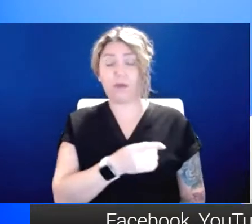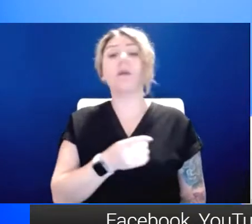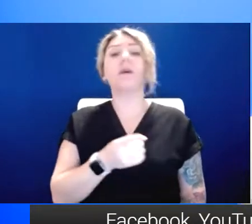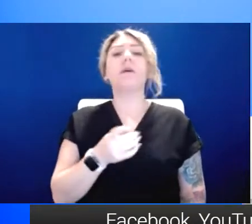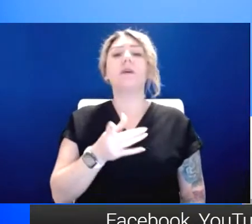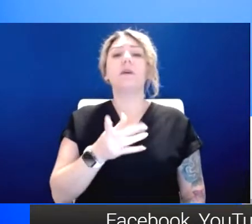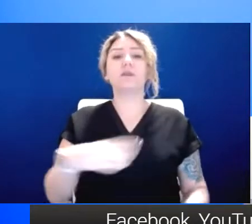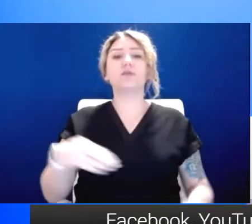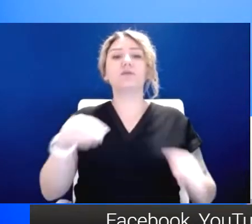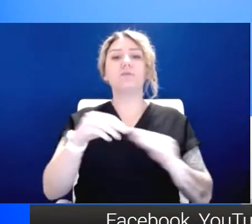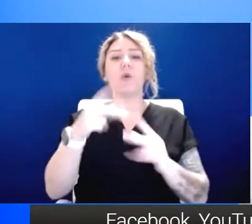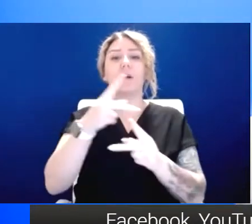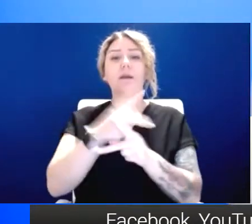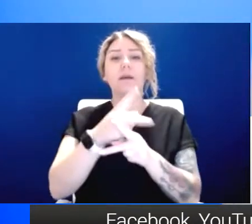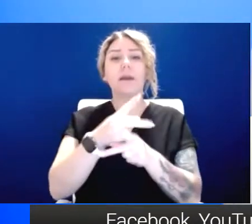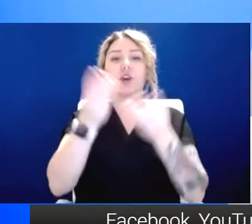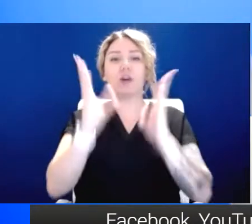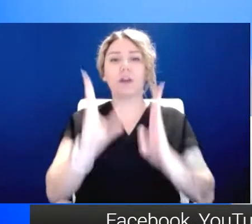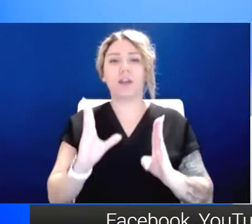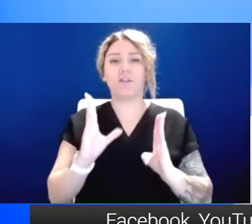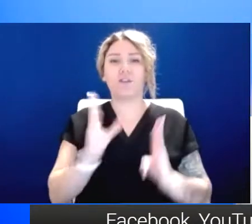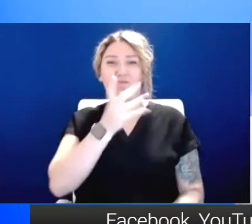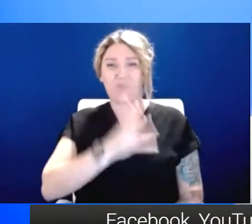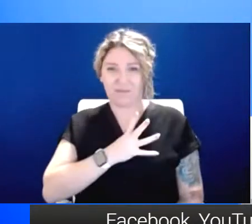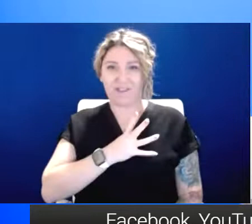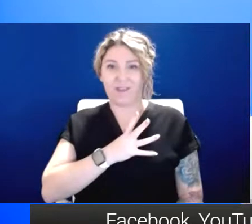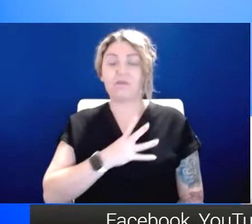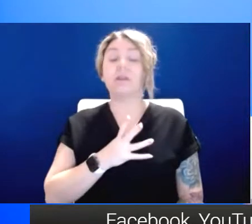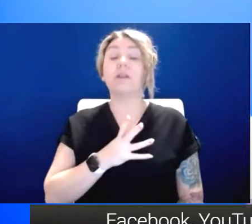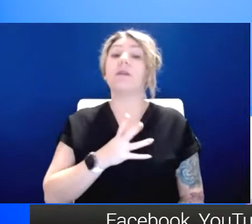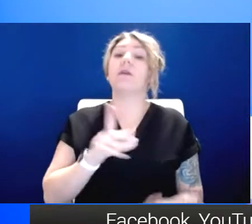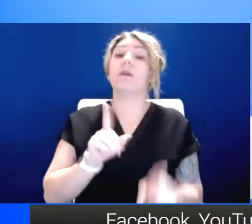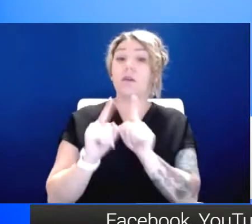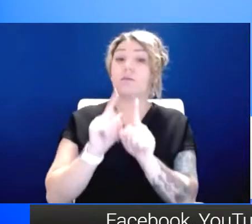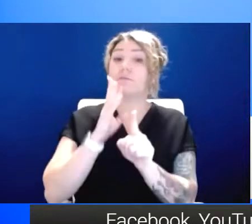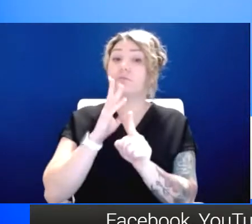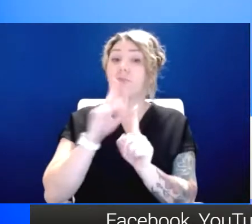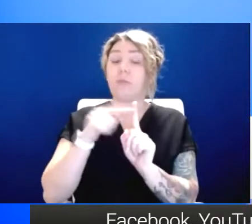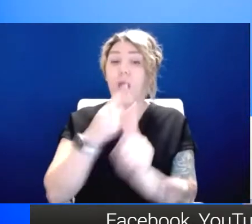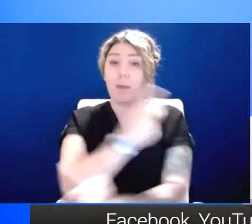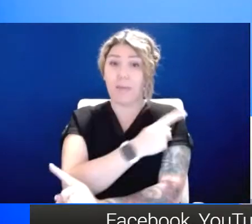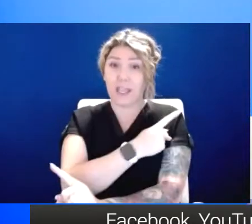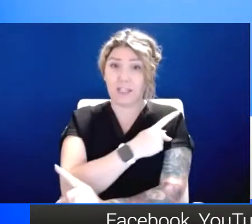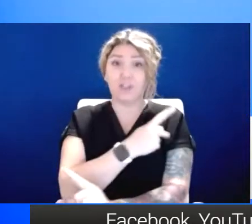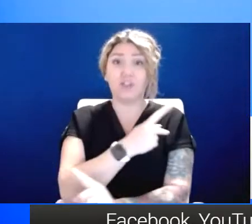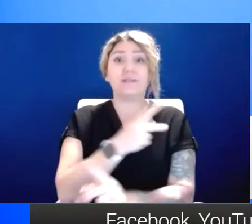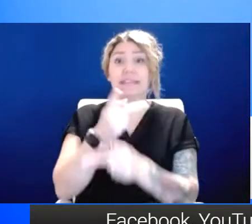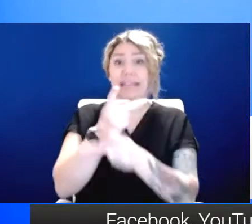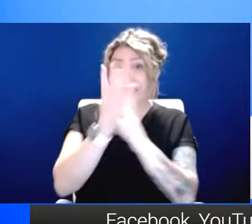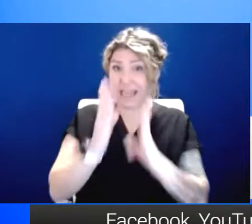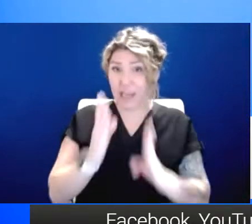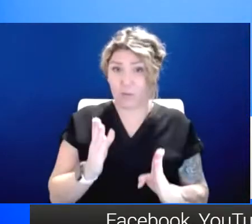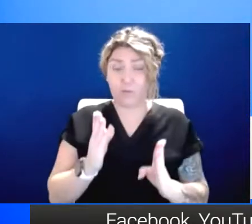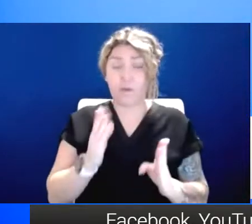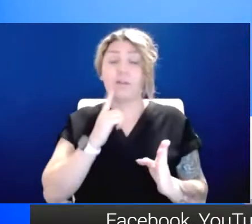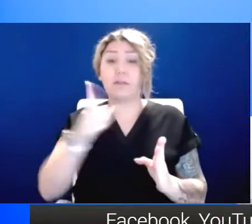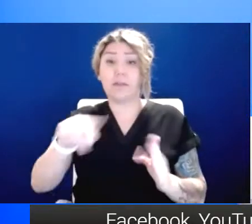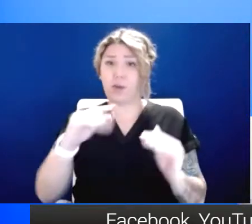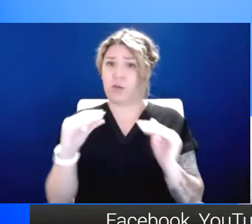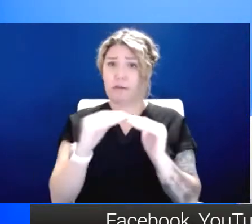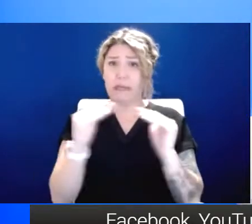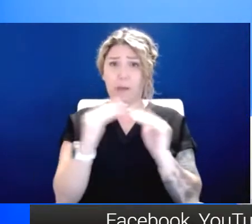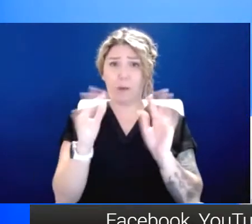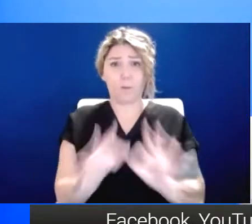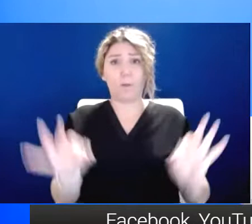caregivers who are women. We often talk about our patients, but we forget the caregivers are also equally important. And we